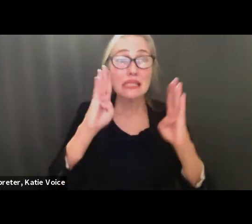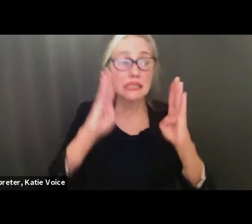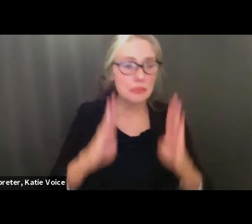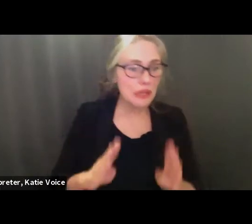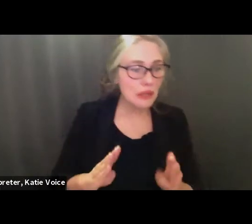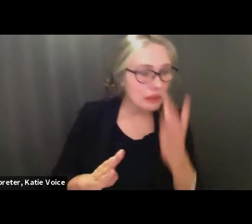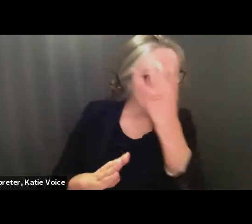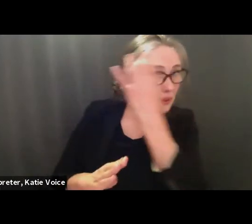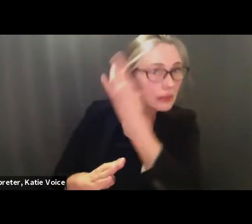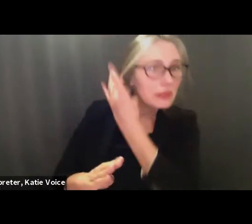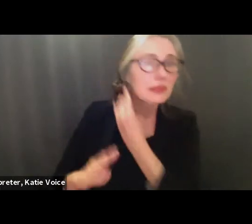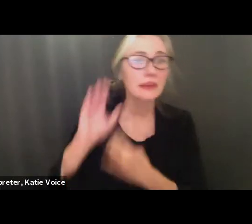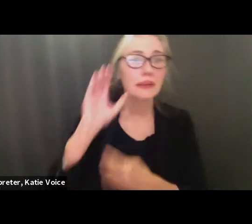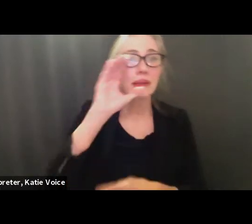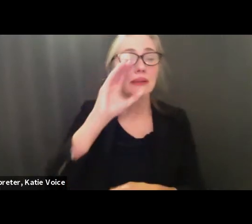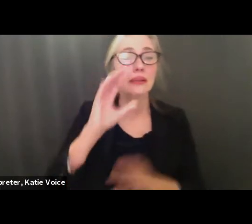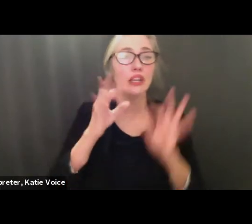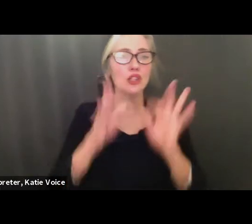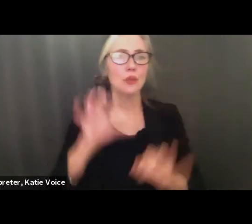Hello? Go ahead.